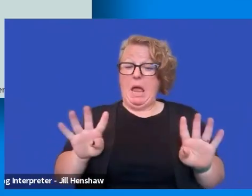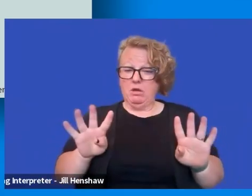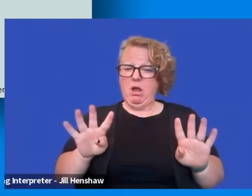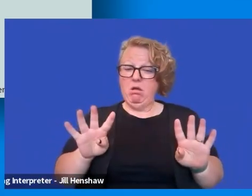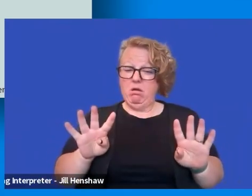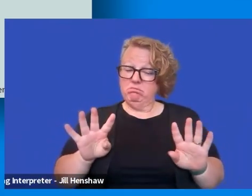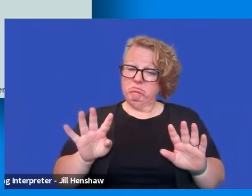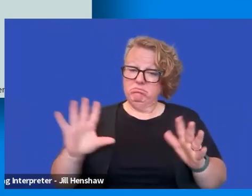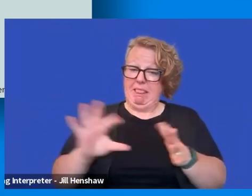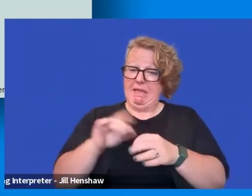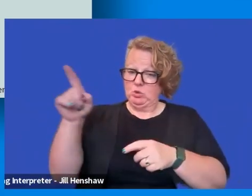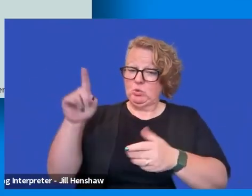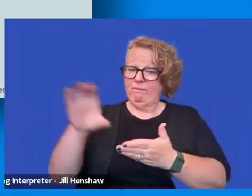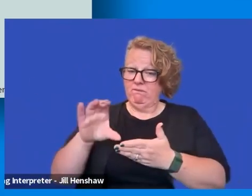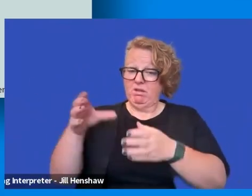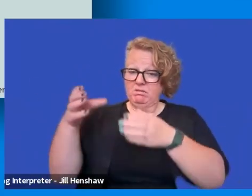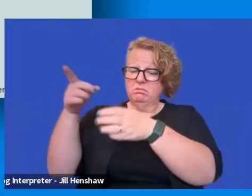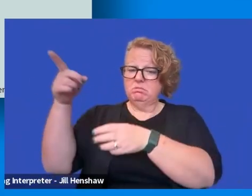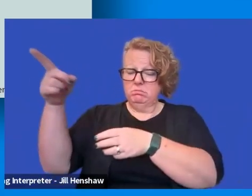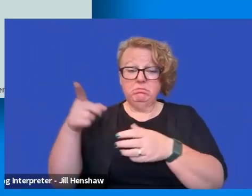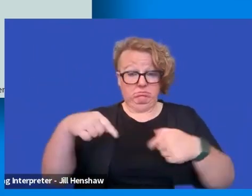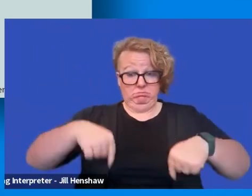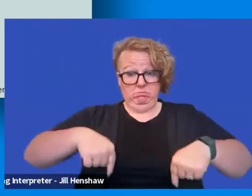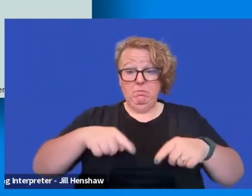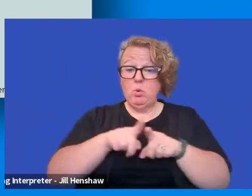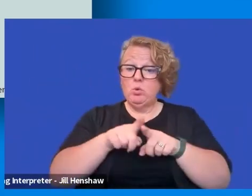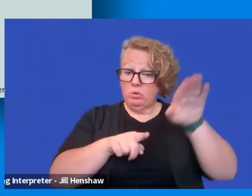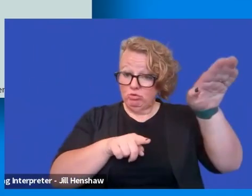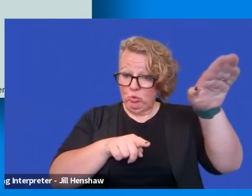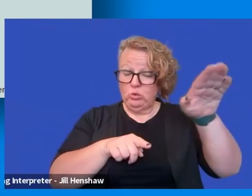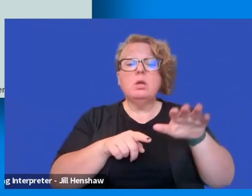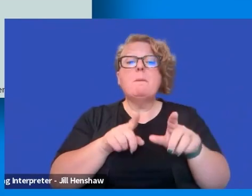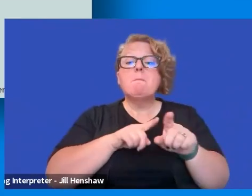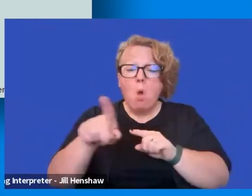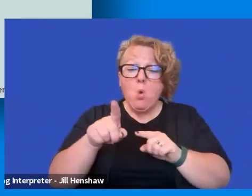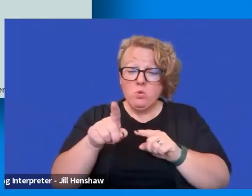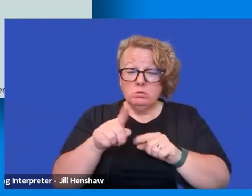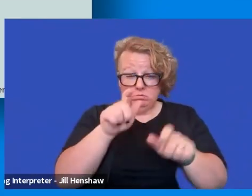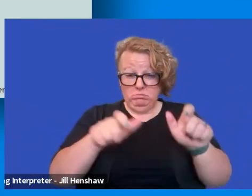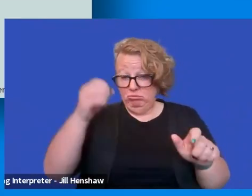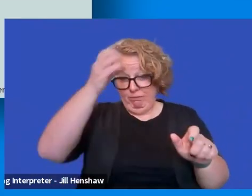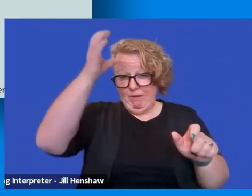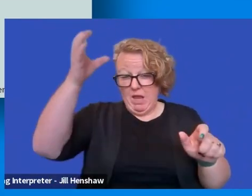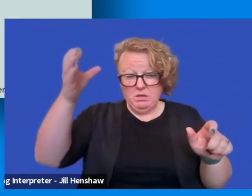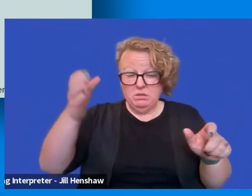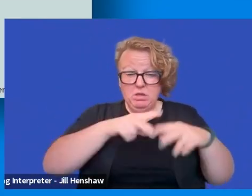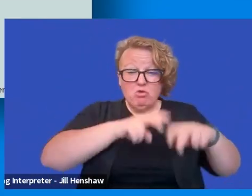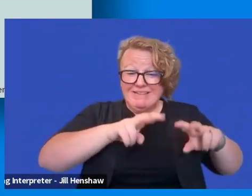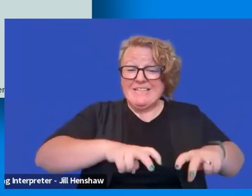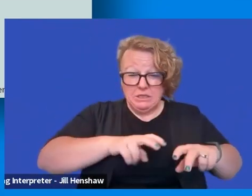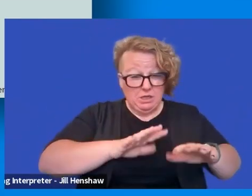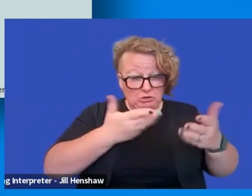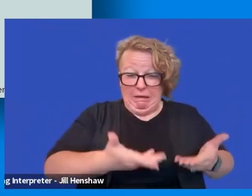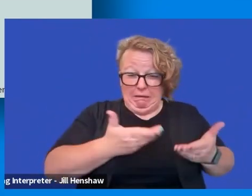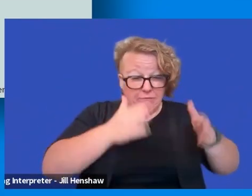funders in the UK, but also abroad. Most of our participants were professors from research-intensive